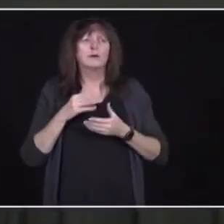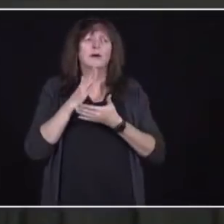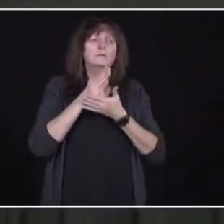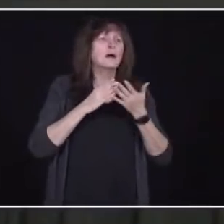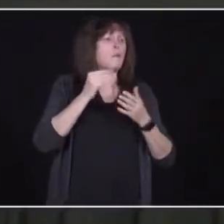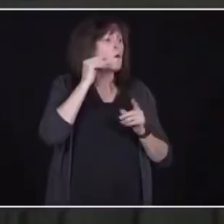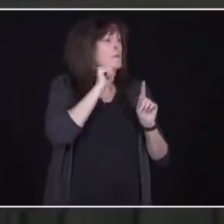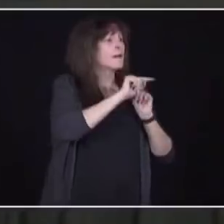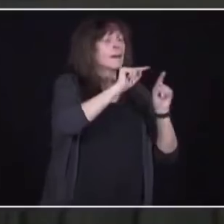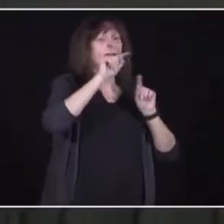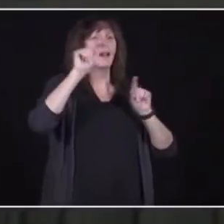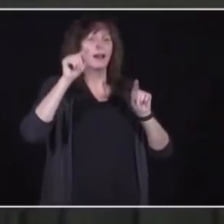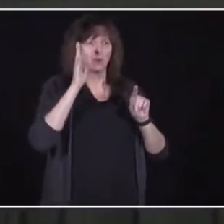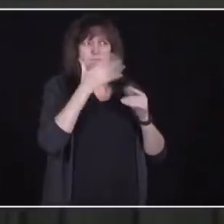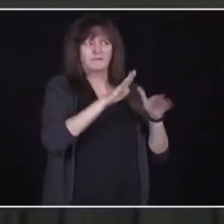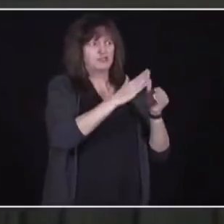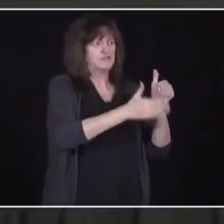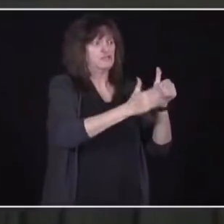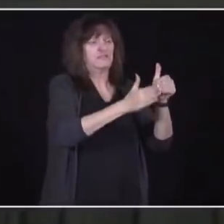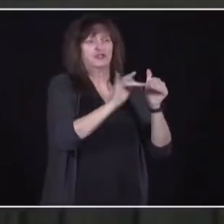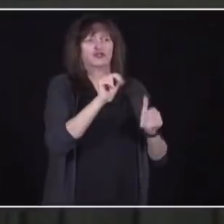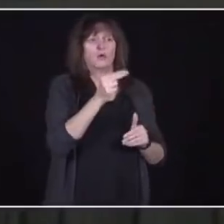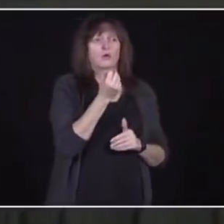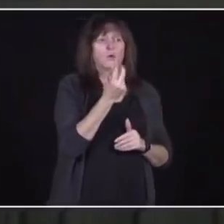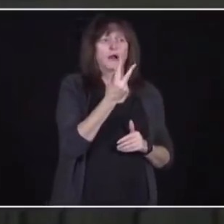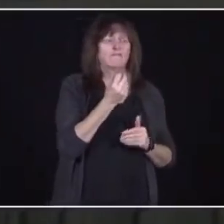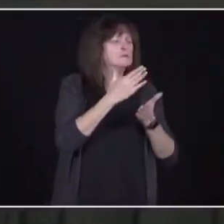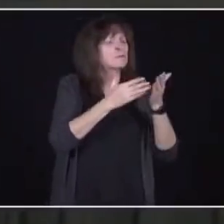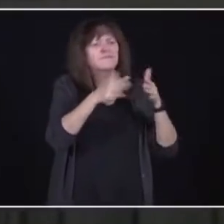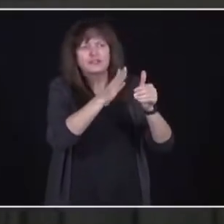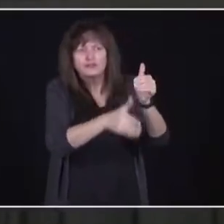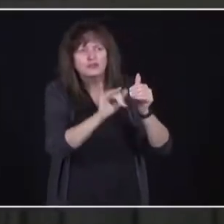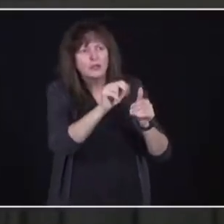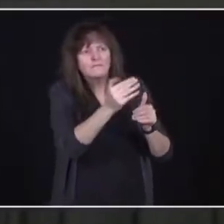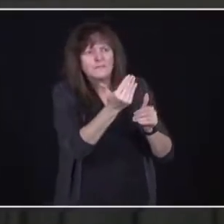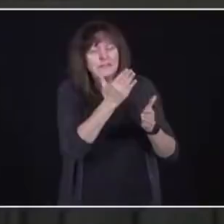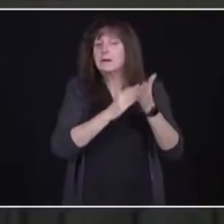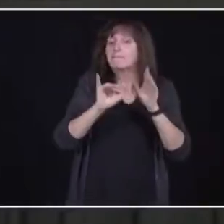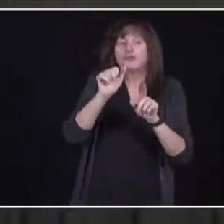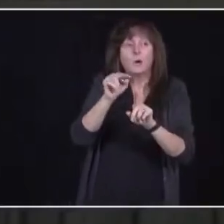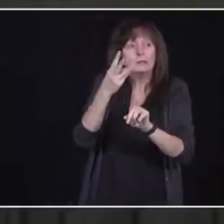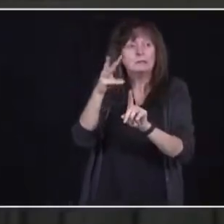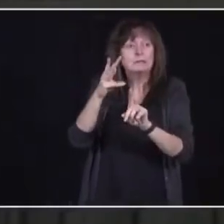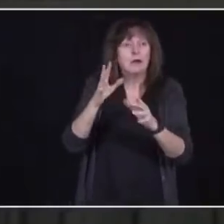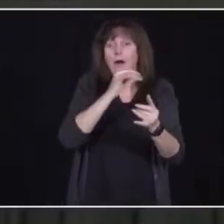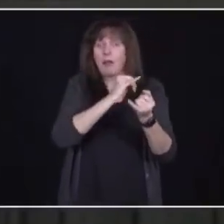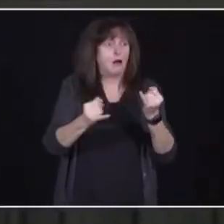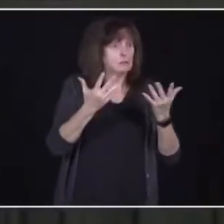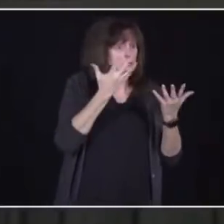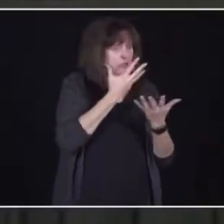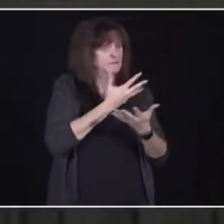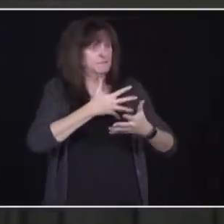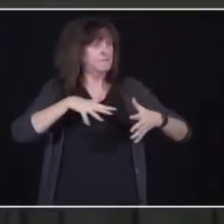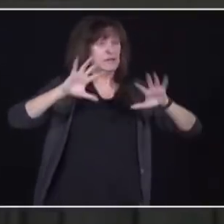be completed by 12 January, others 15 January, 16 January, the last one by 18 January, we believe, and we will meet